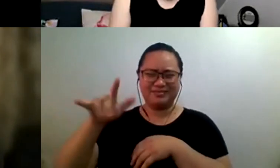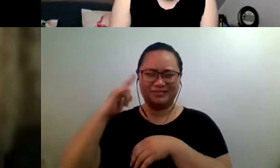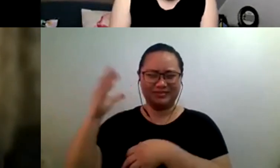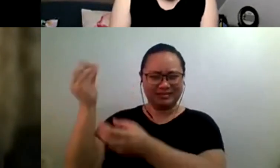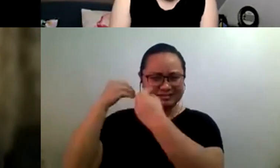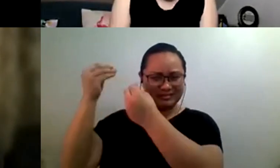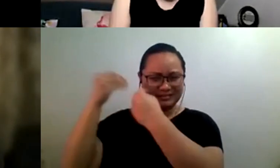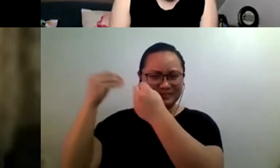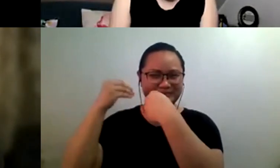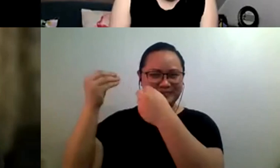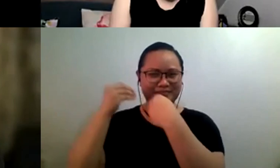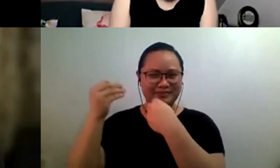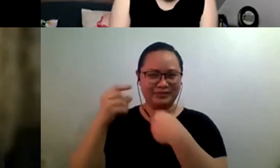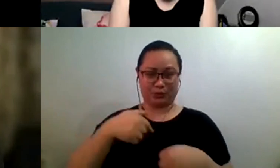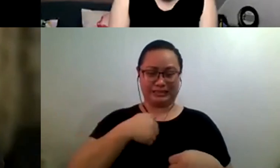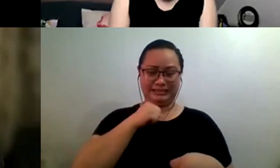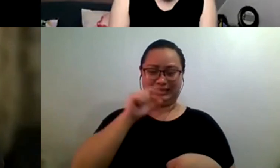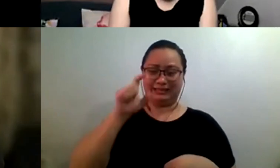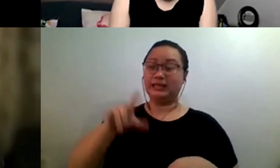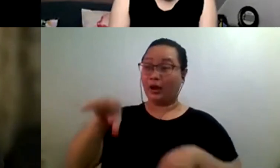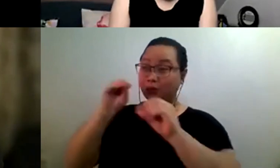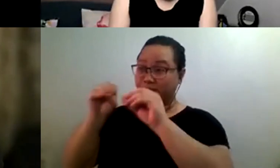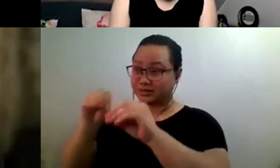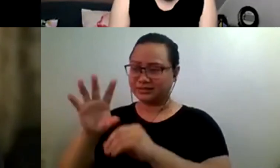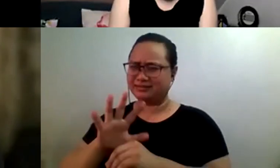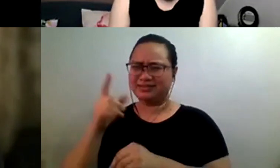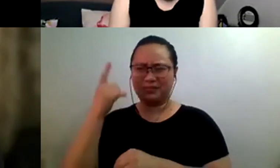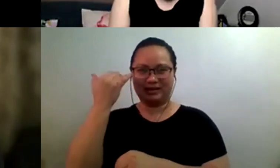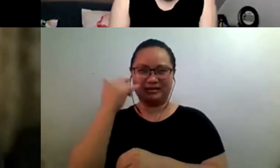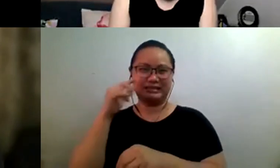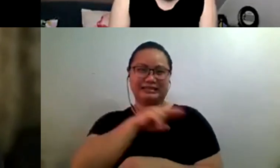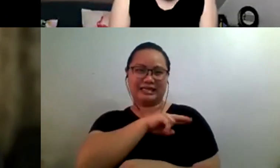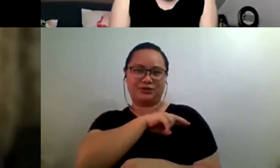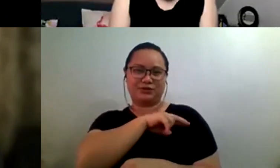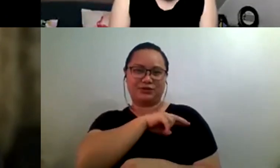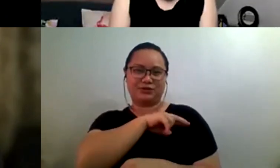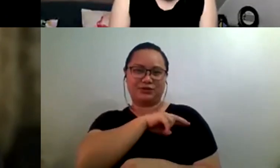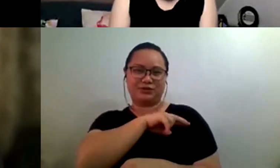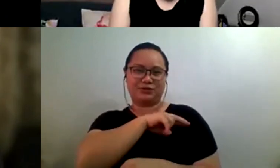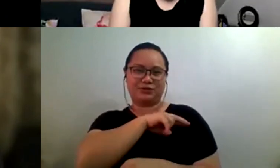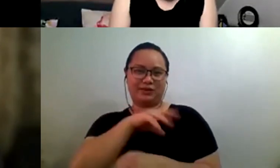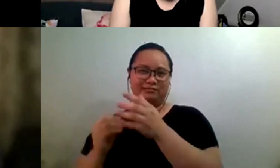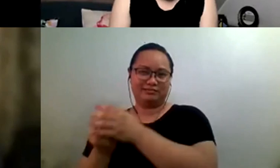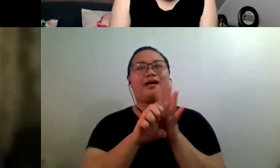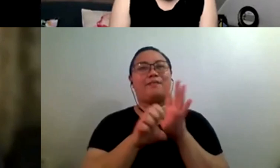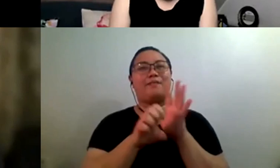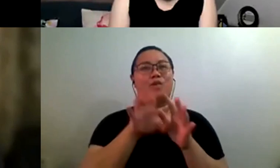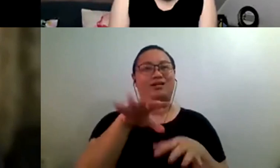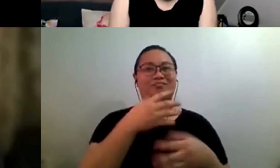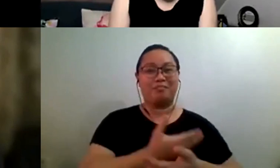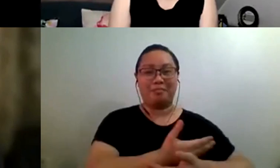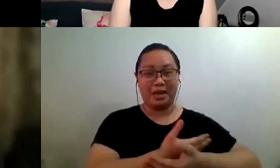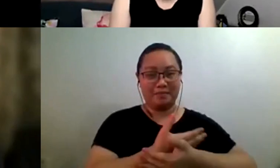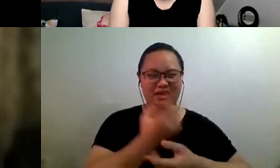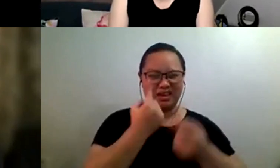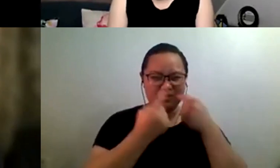na infant empathy. When babies cry, when they hear other babies cry. And then